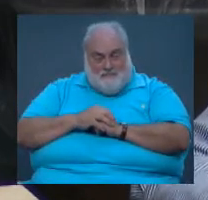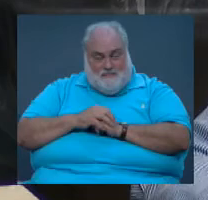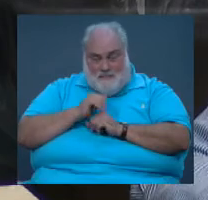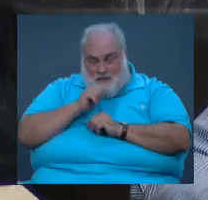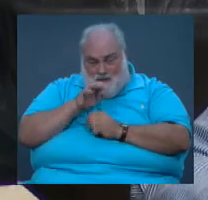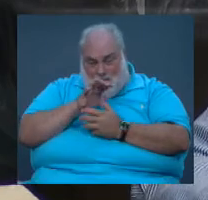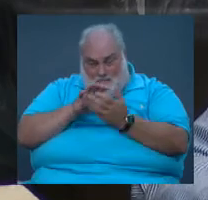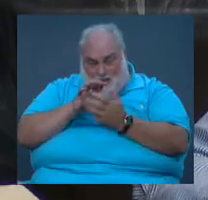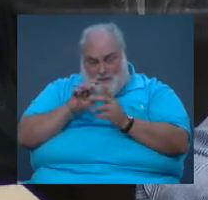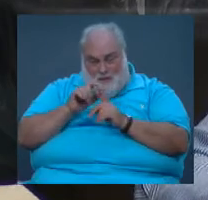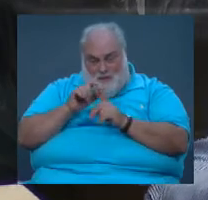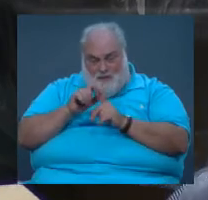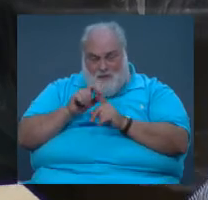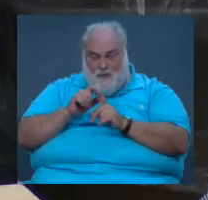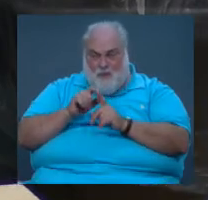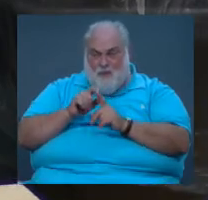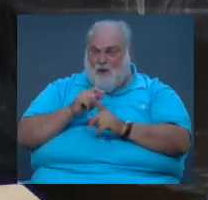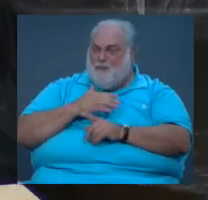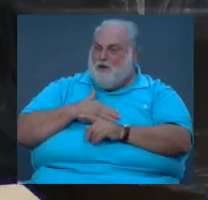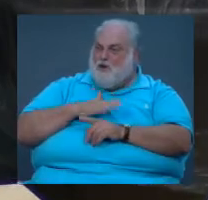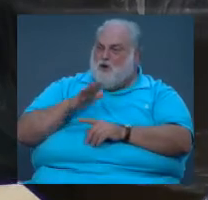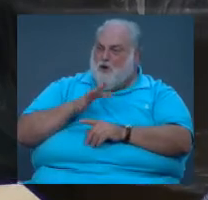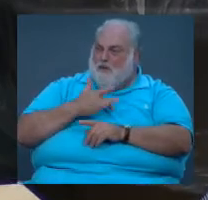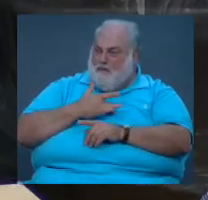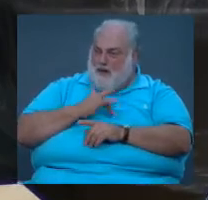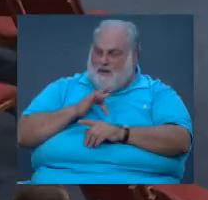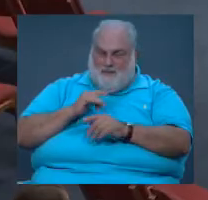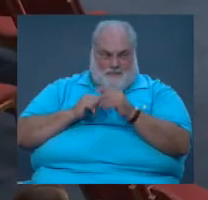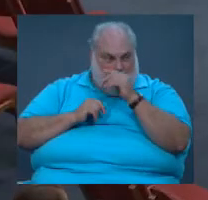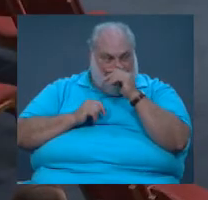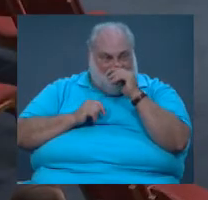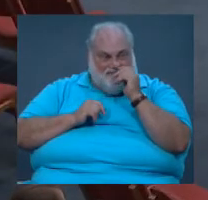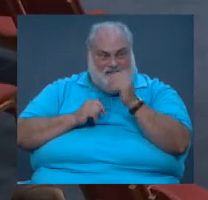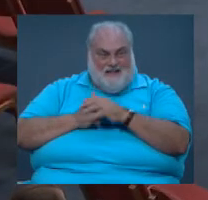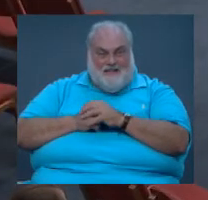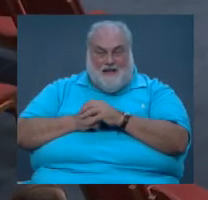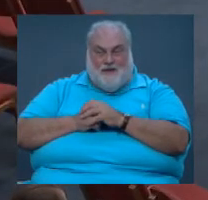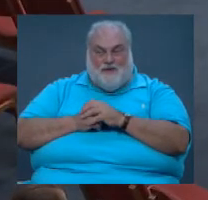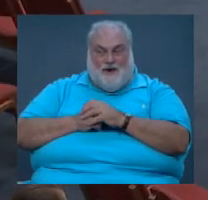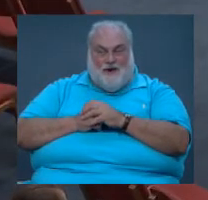words. No, and we appreciate your candor. That's the truth. Yes, ma'am. Thank you, darling. Thank you so much.